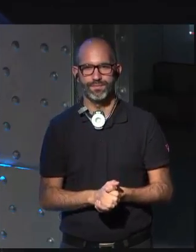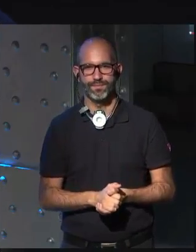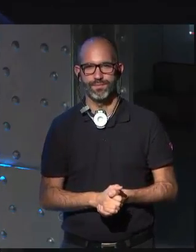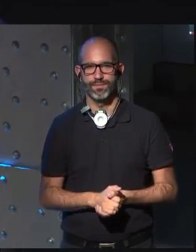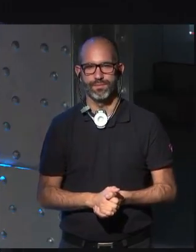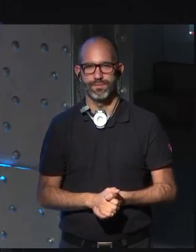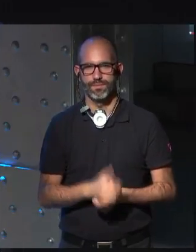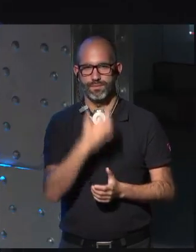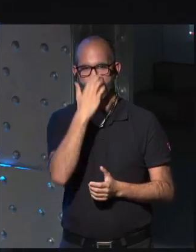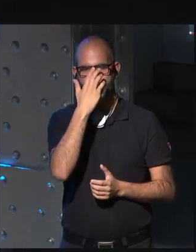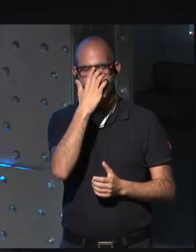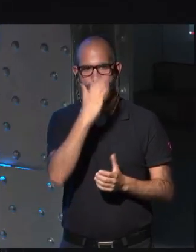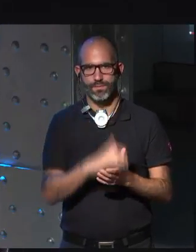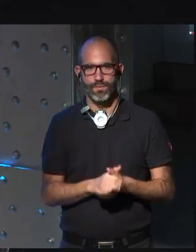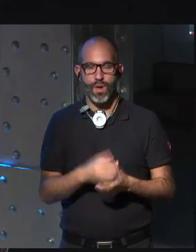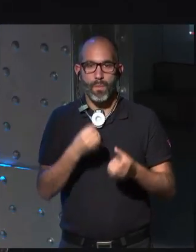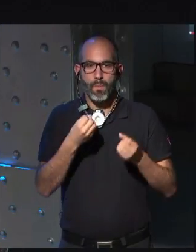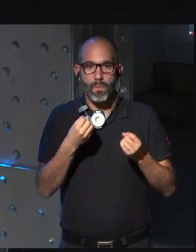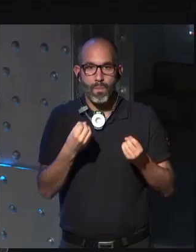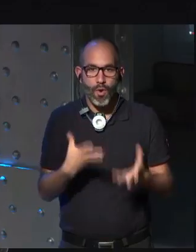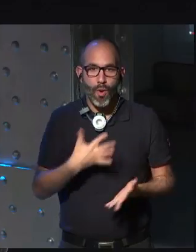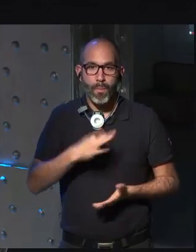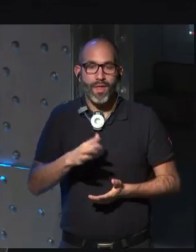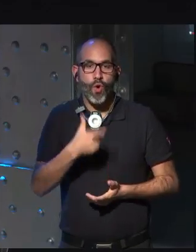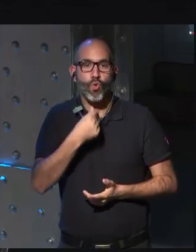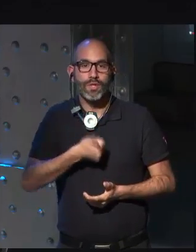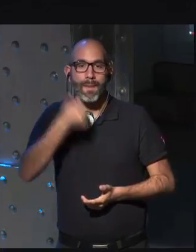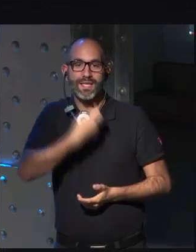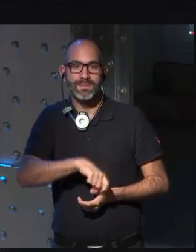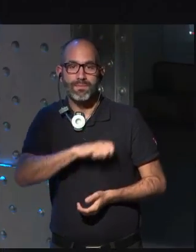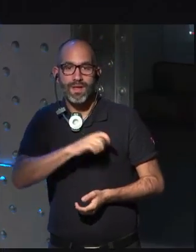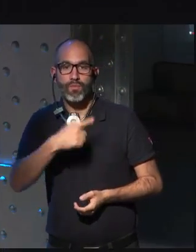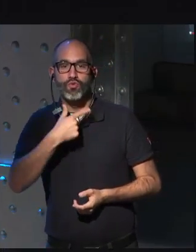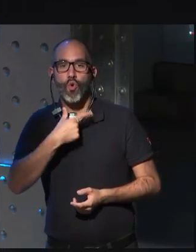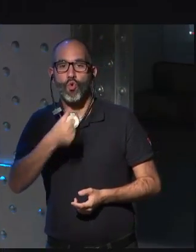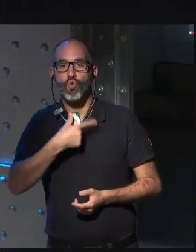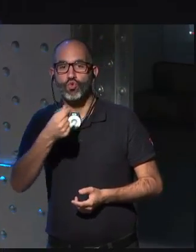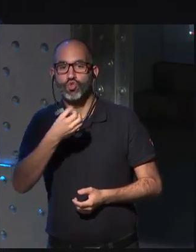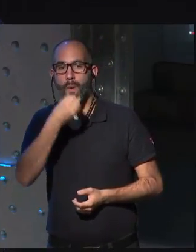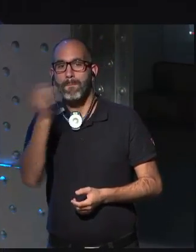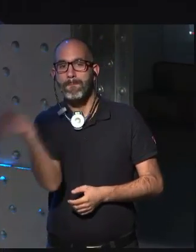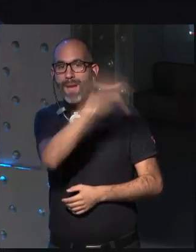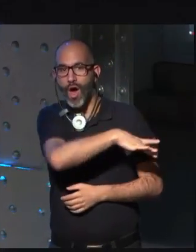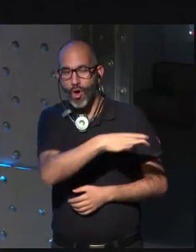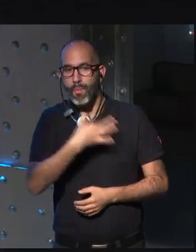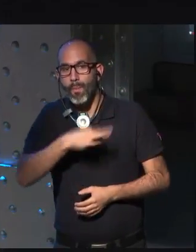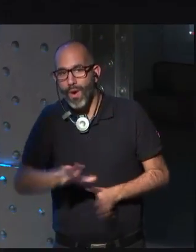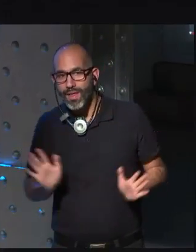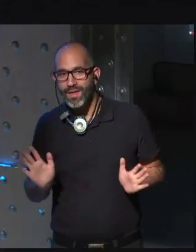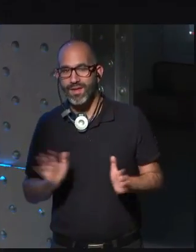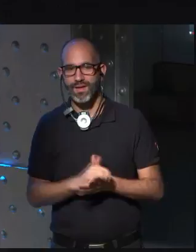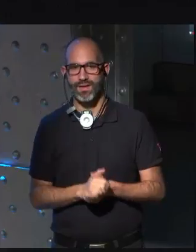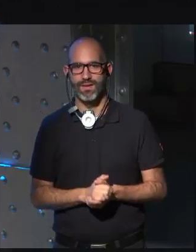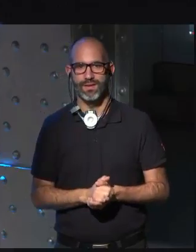I don't know, people here have better taste than in the United States. I don't know. You know, it's really, I've actually been puzzling over that,